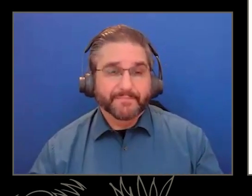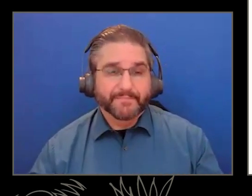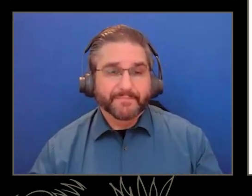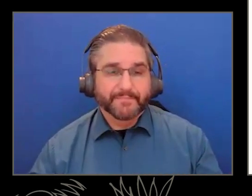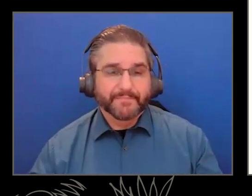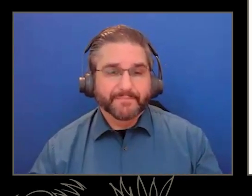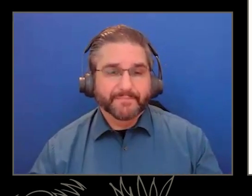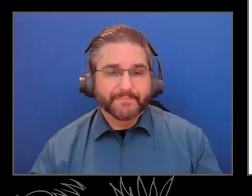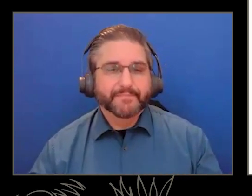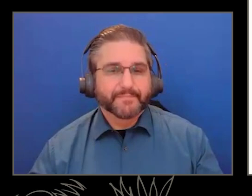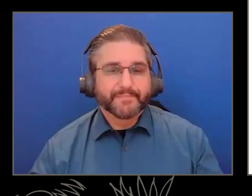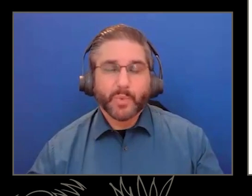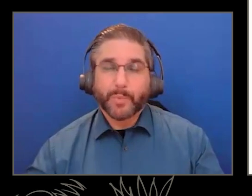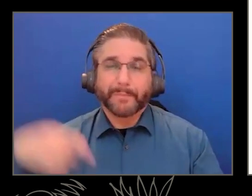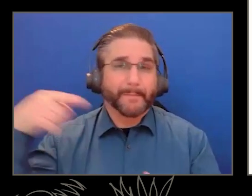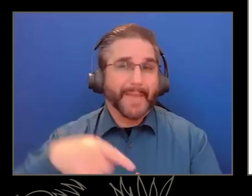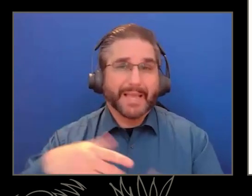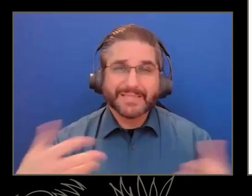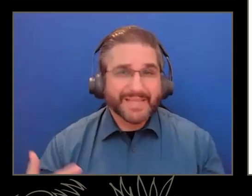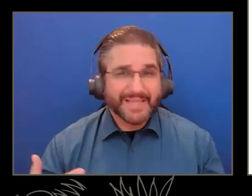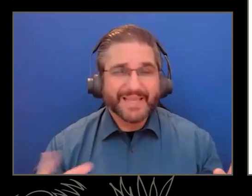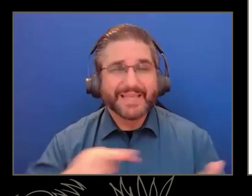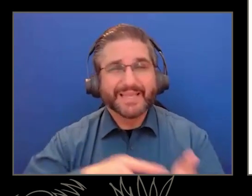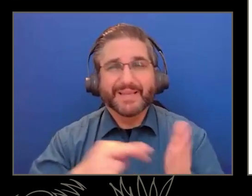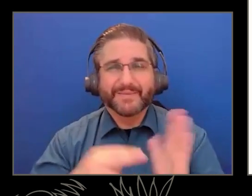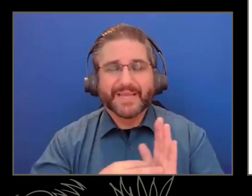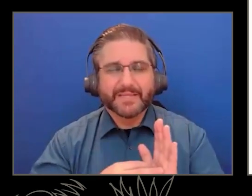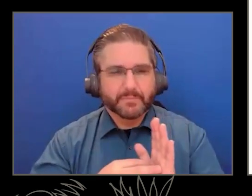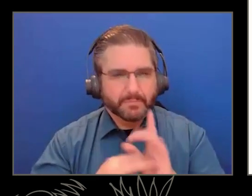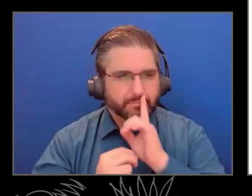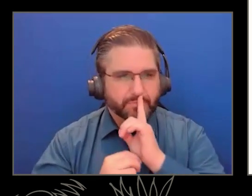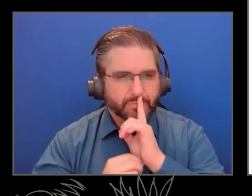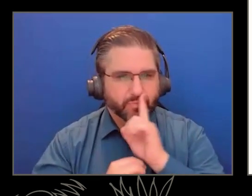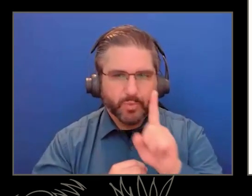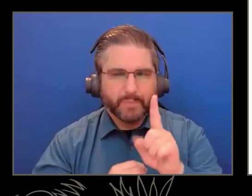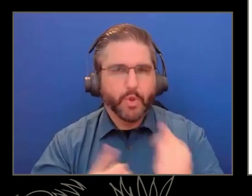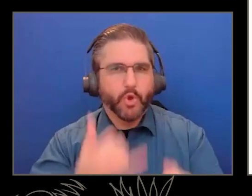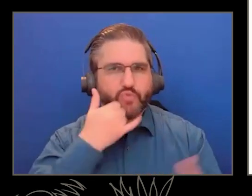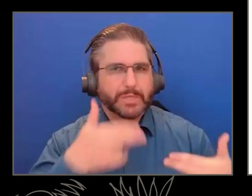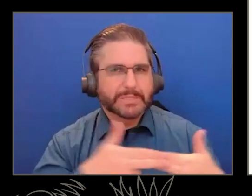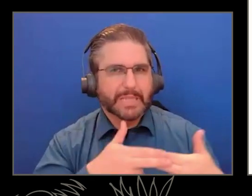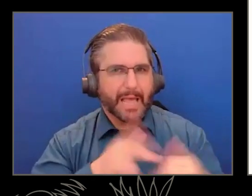So basically, what this is telling, oh, just kidding, wrong slide.